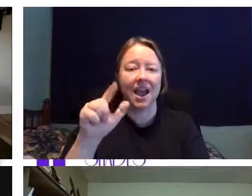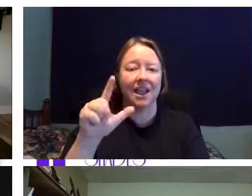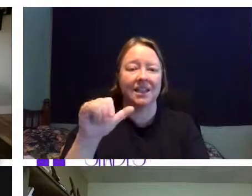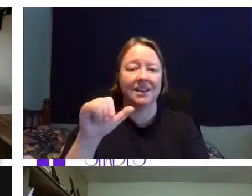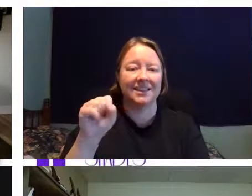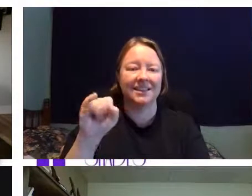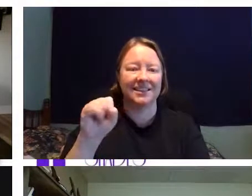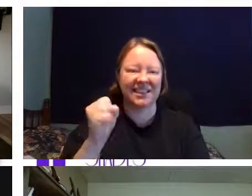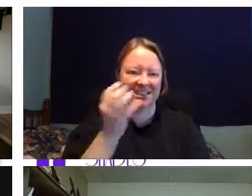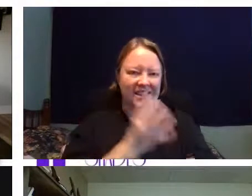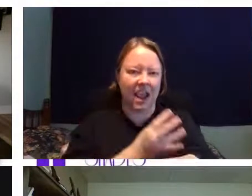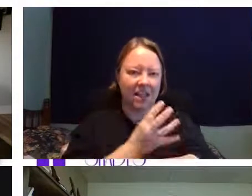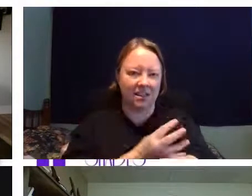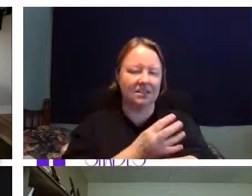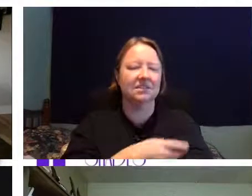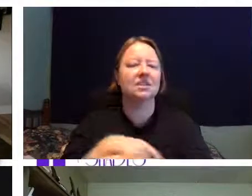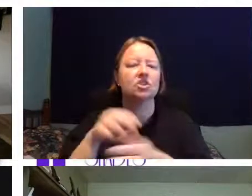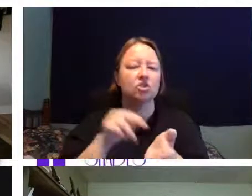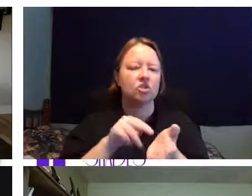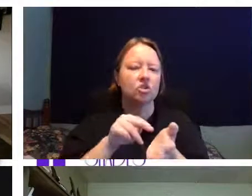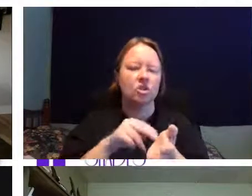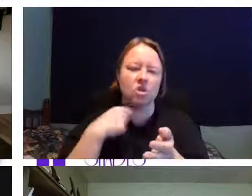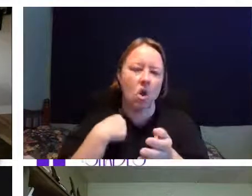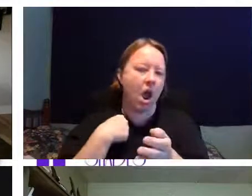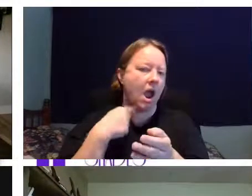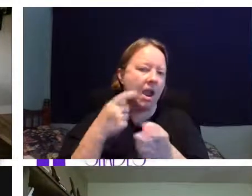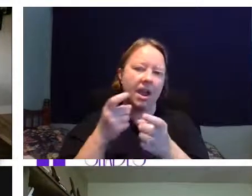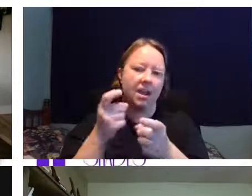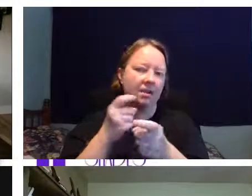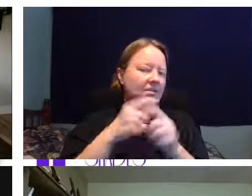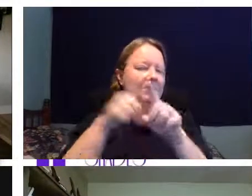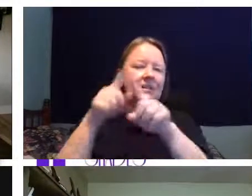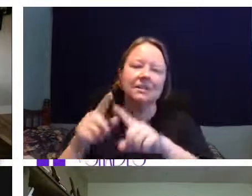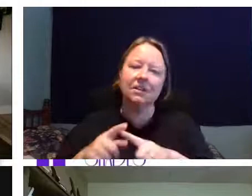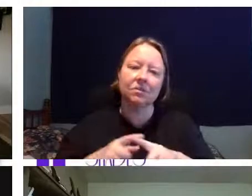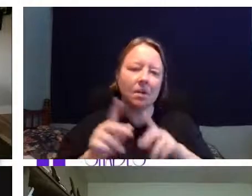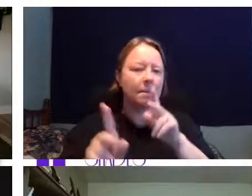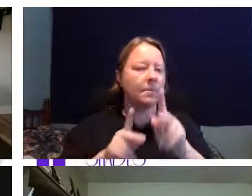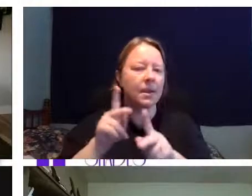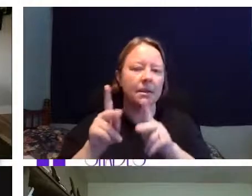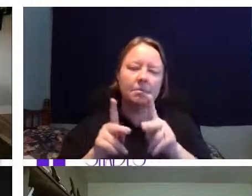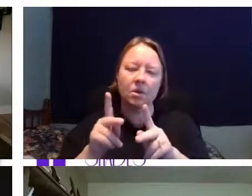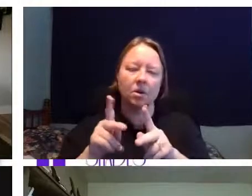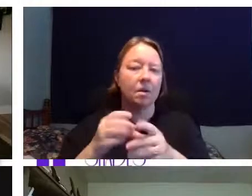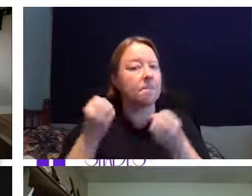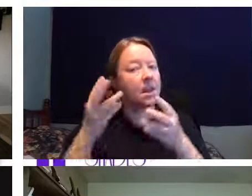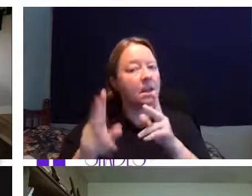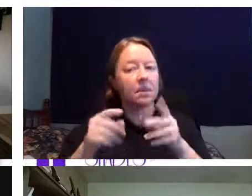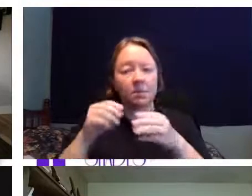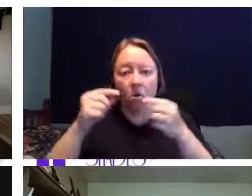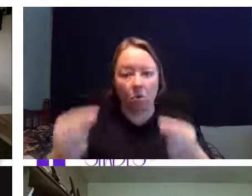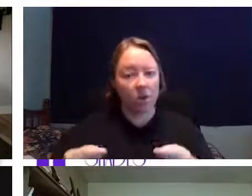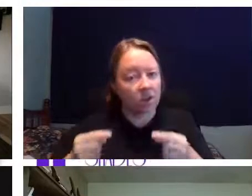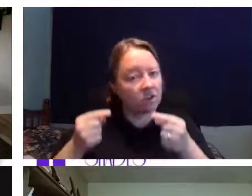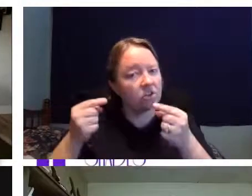people from all walks of life. And a lot of people were, in wheelchairs. They